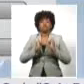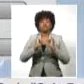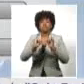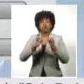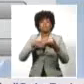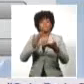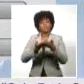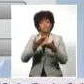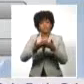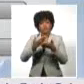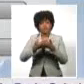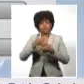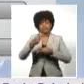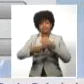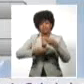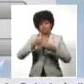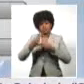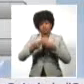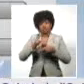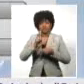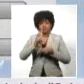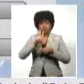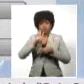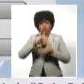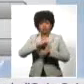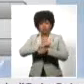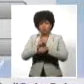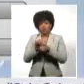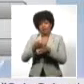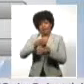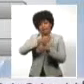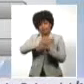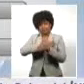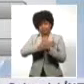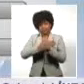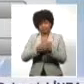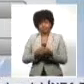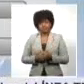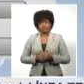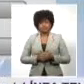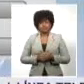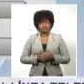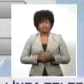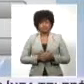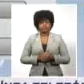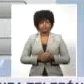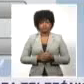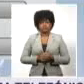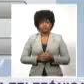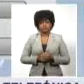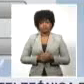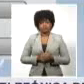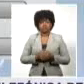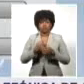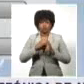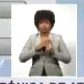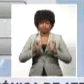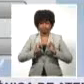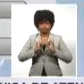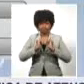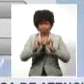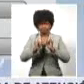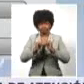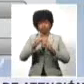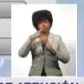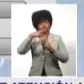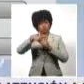as they were presented on the day. They were presented yesterday. The